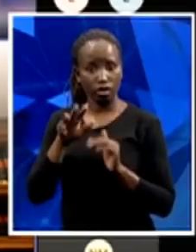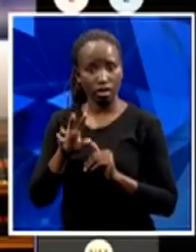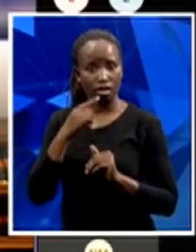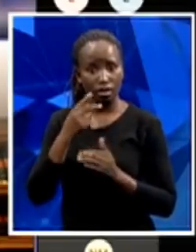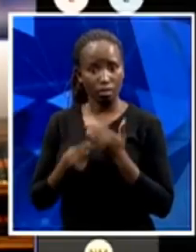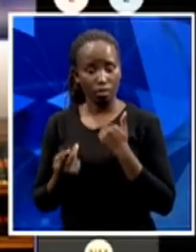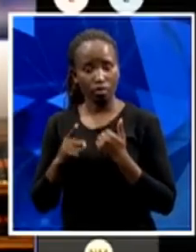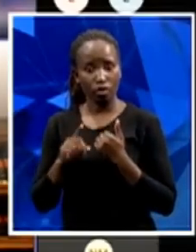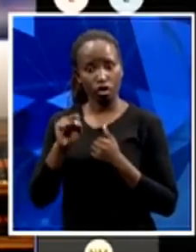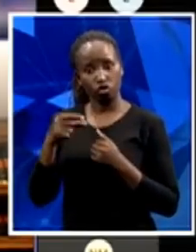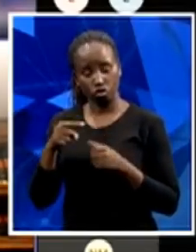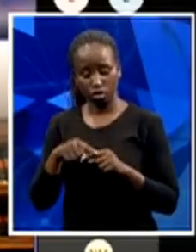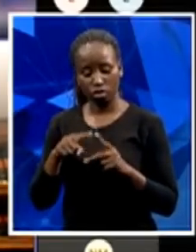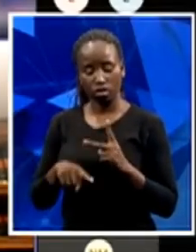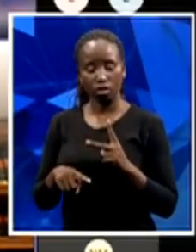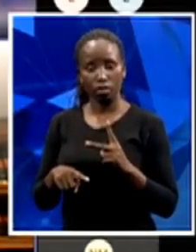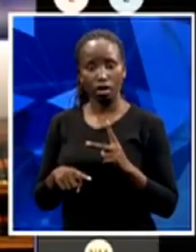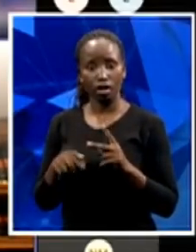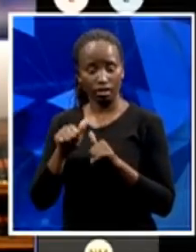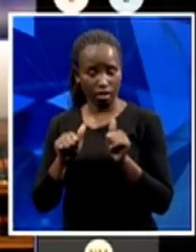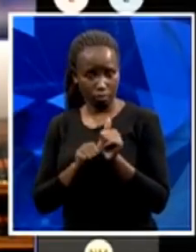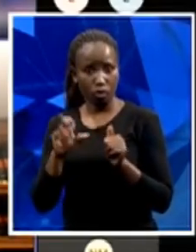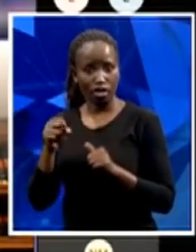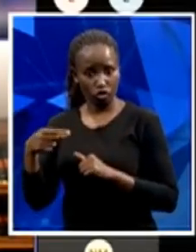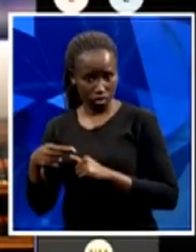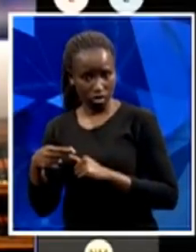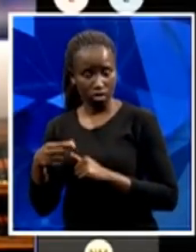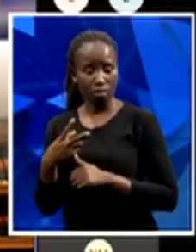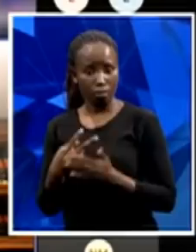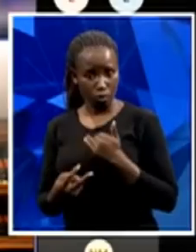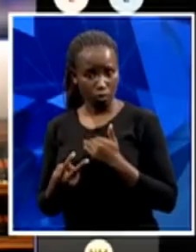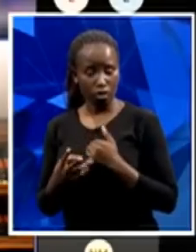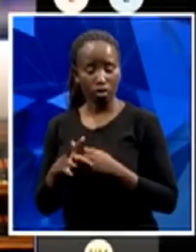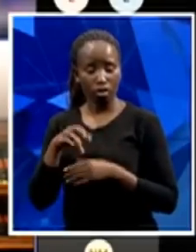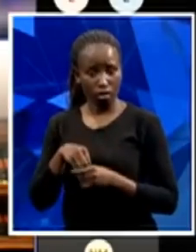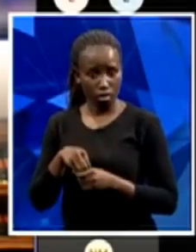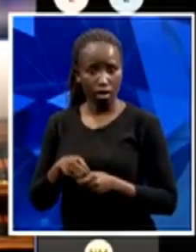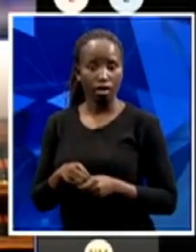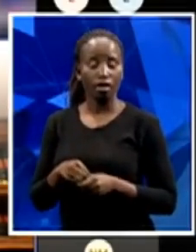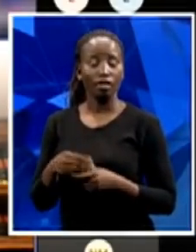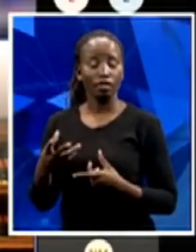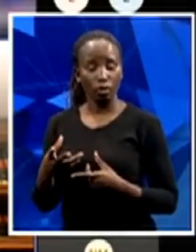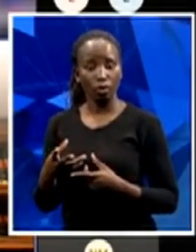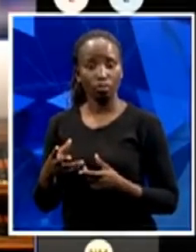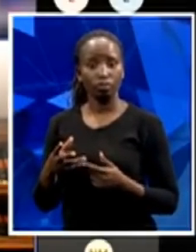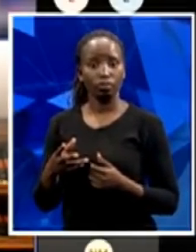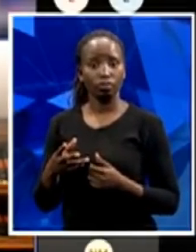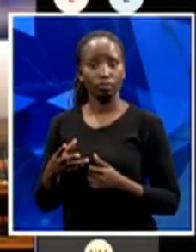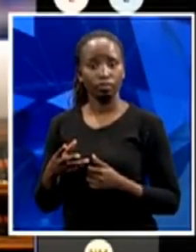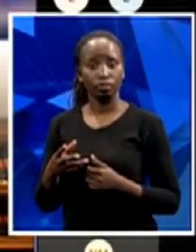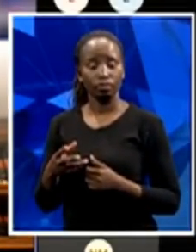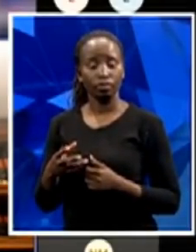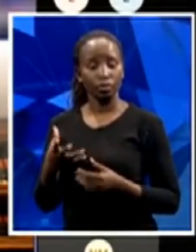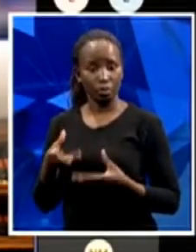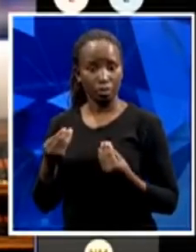Deputy Secretary-General. And in the absence of the Secretary-General, there could be no bar to the Deputy Secretary-General acting